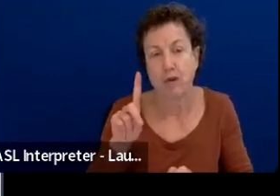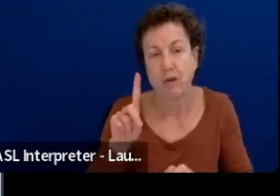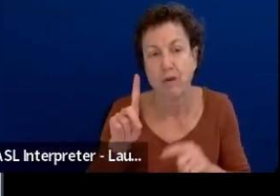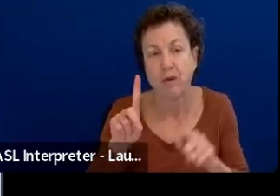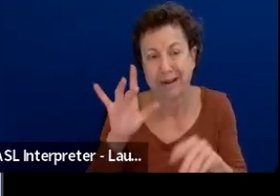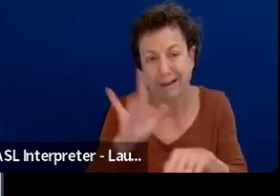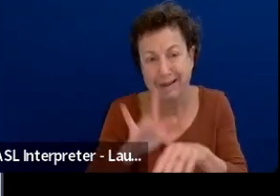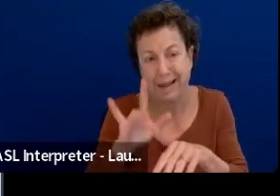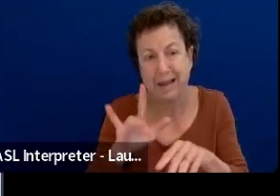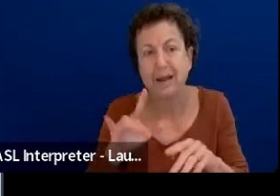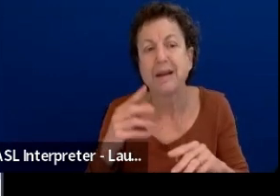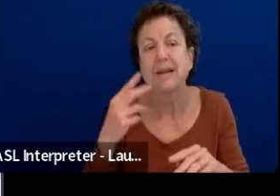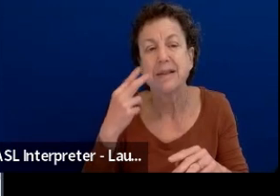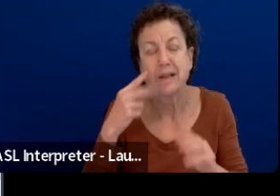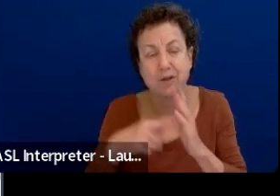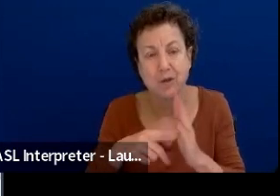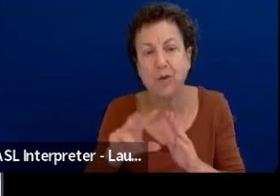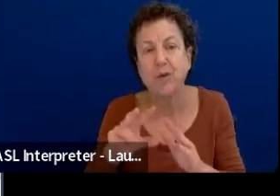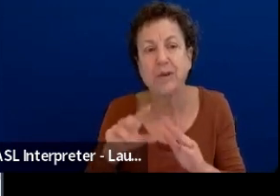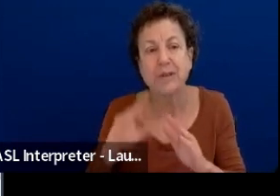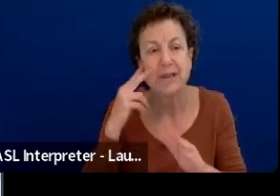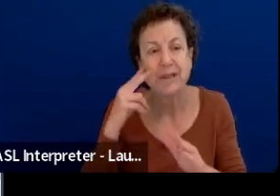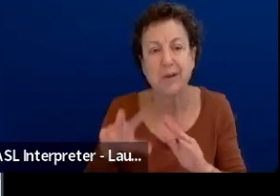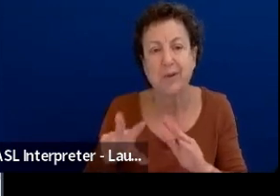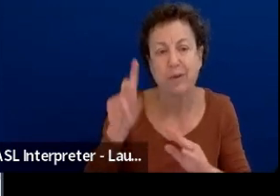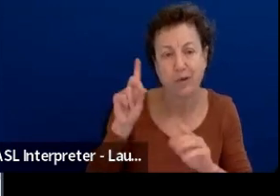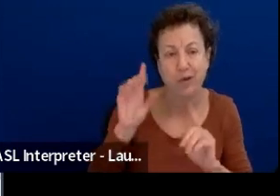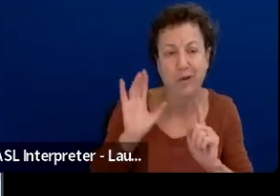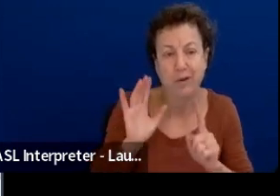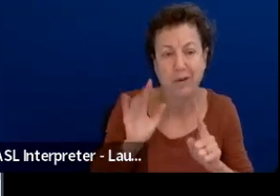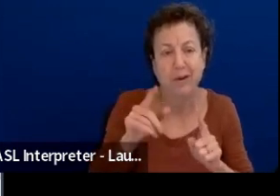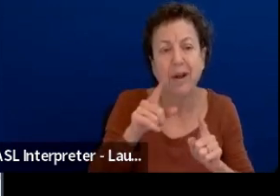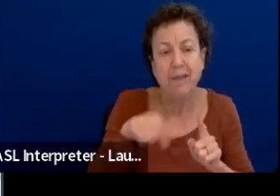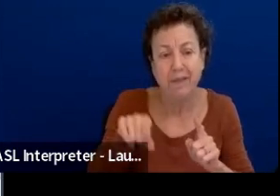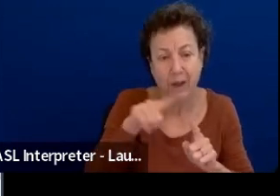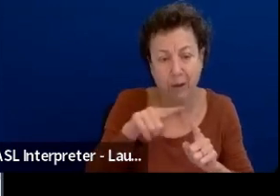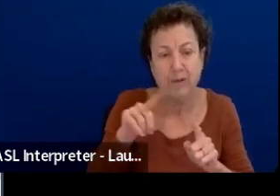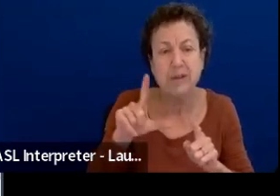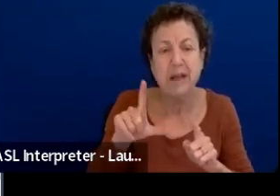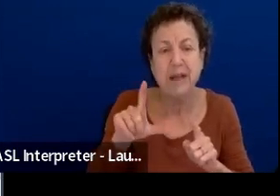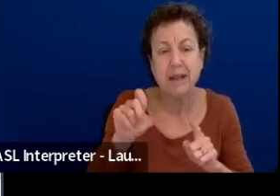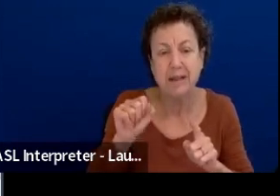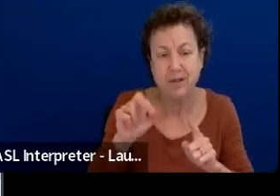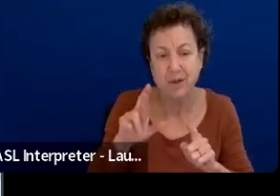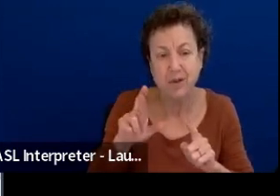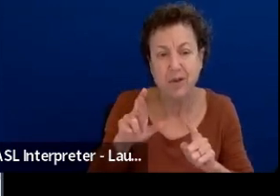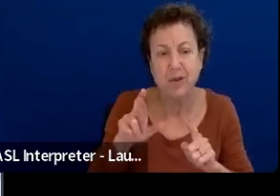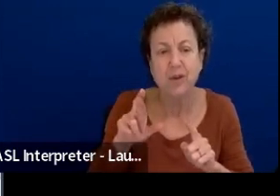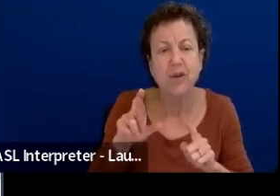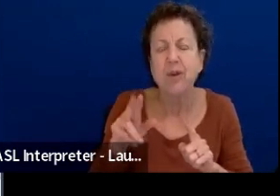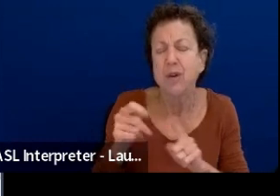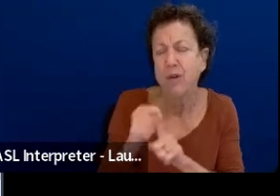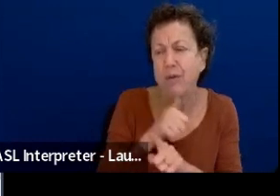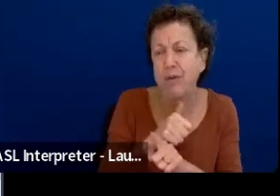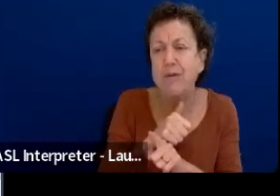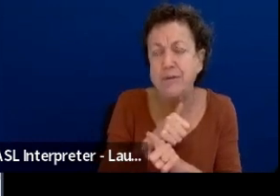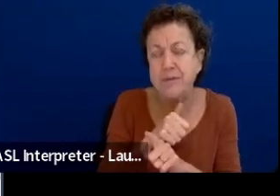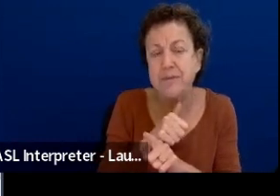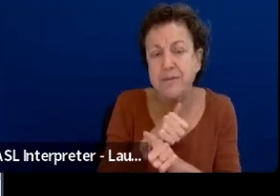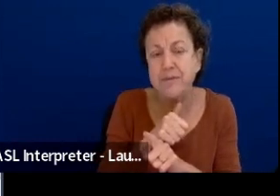to view the withdrawn LSRs. And these are LSRs that have been removed from the